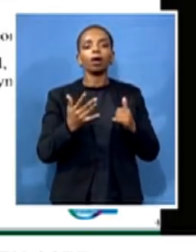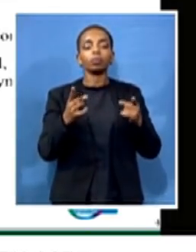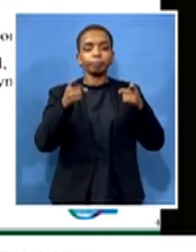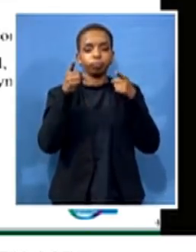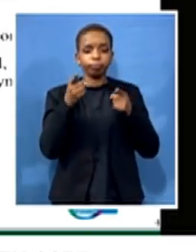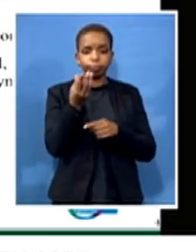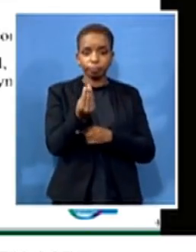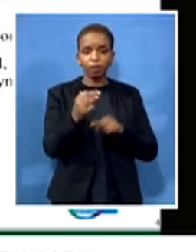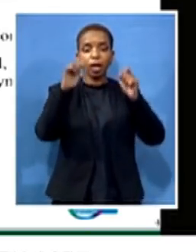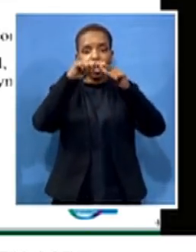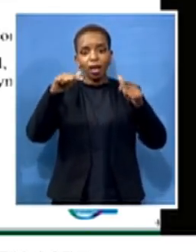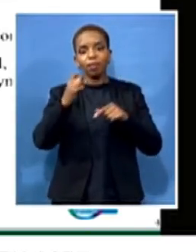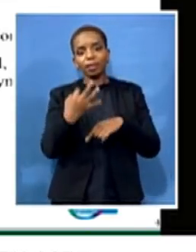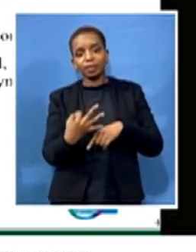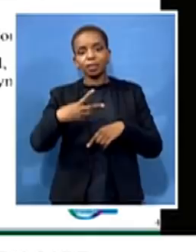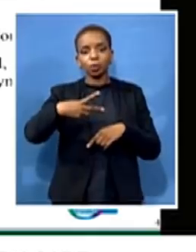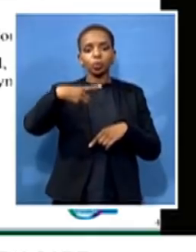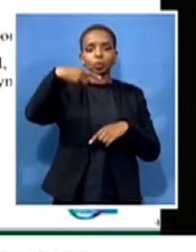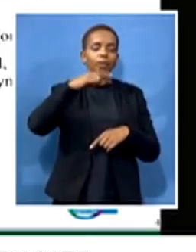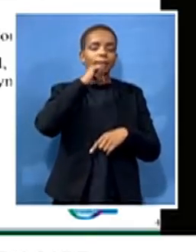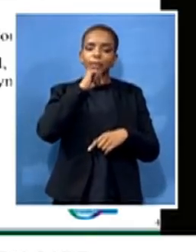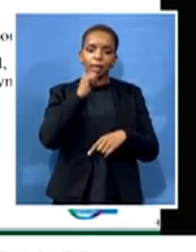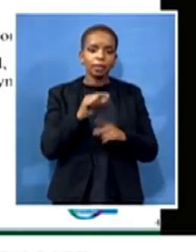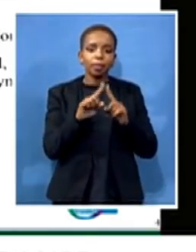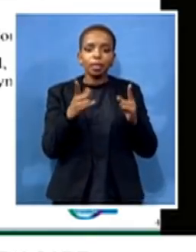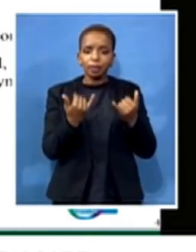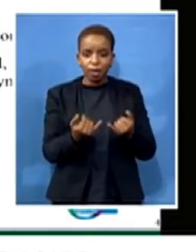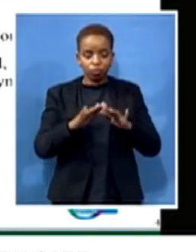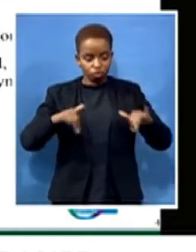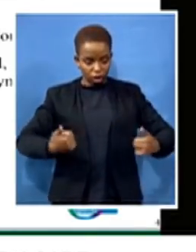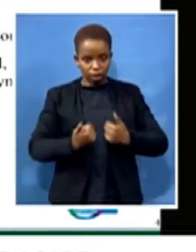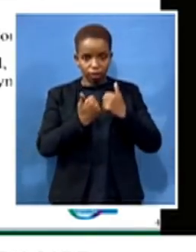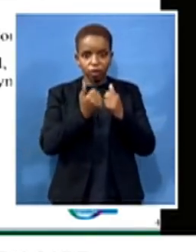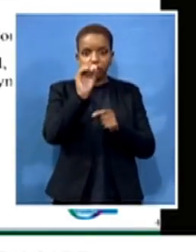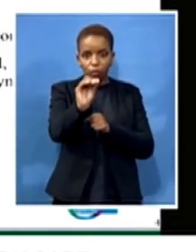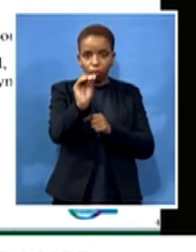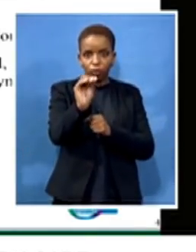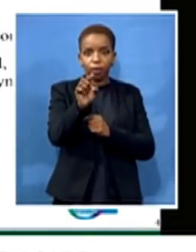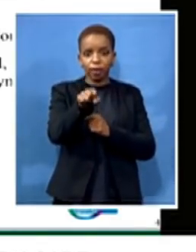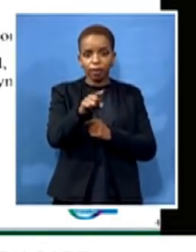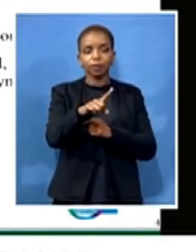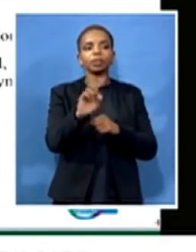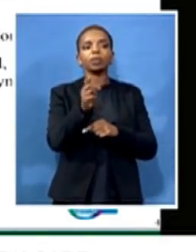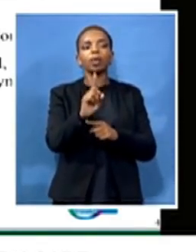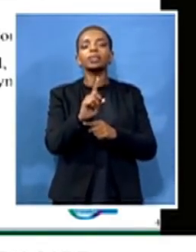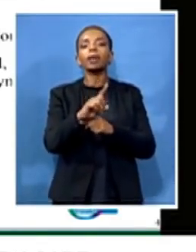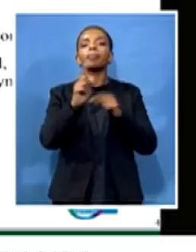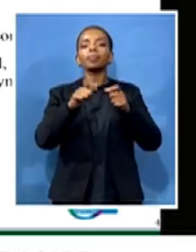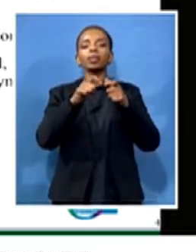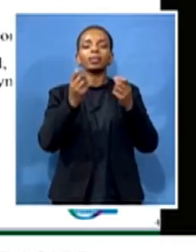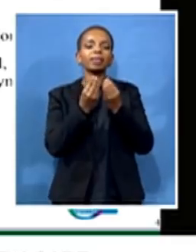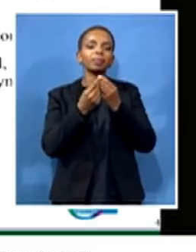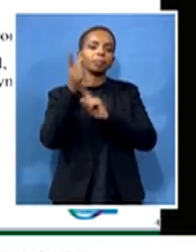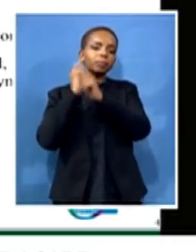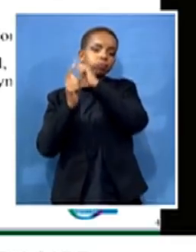are really going to be a challenge. This is large gatherings in terms of religious, cultural, music, and sports. Of